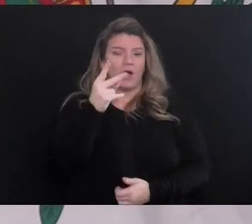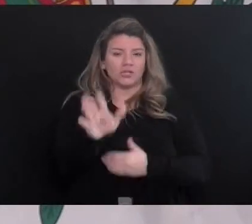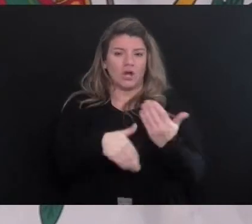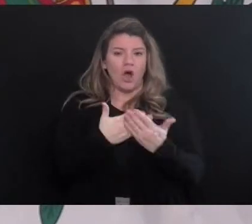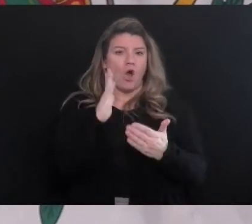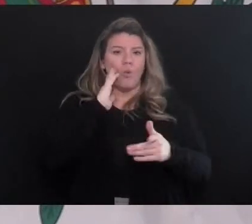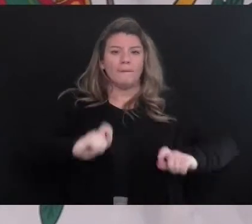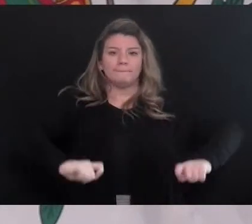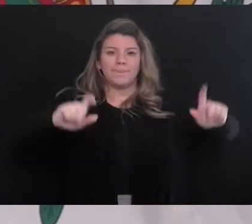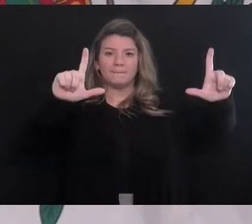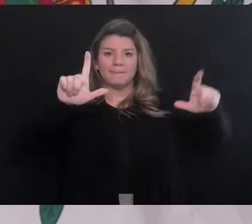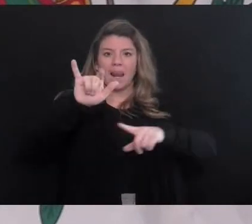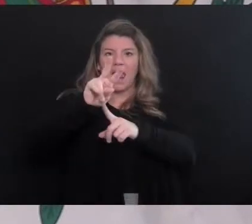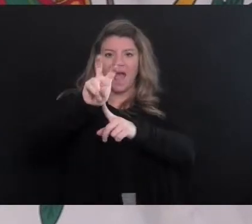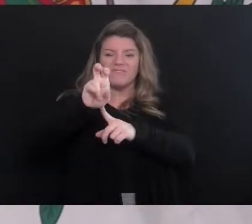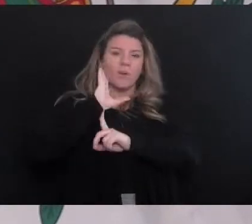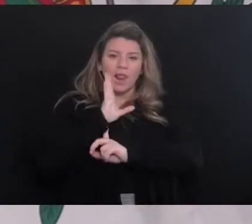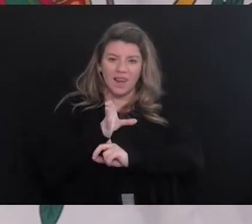it. You